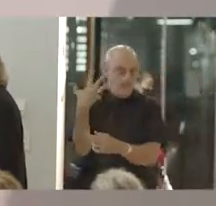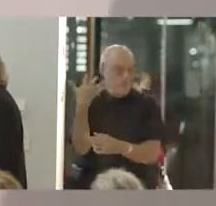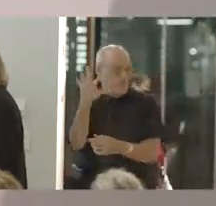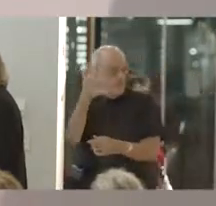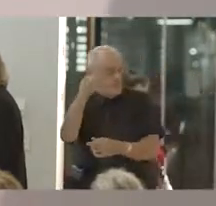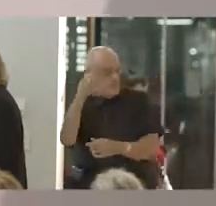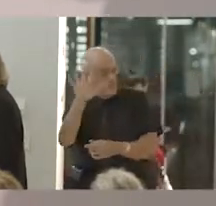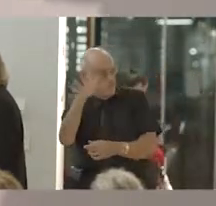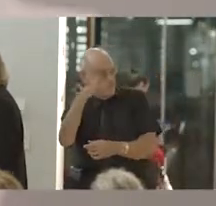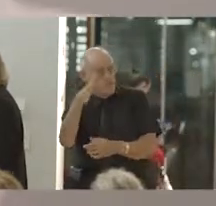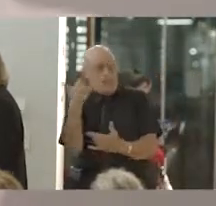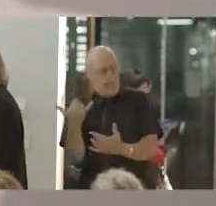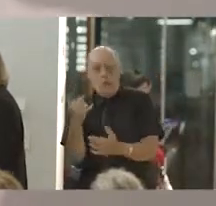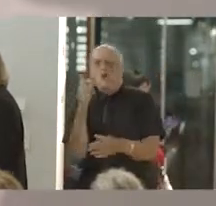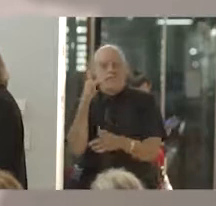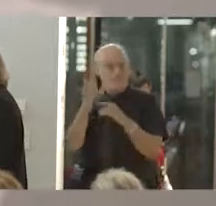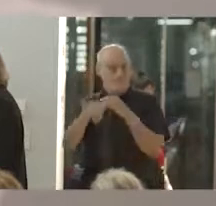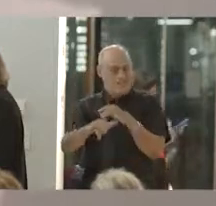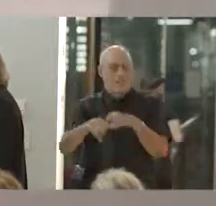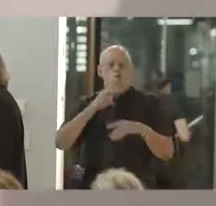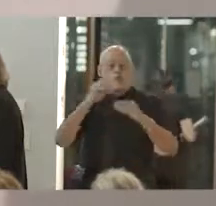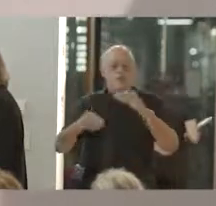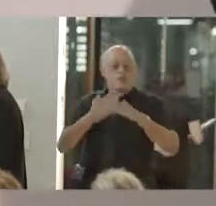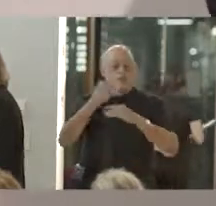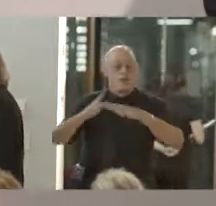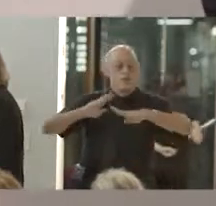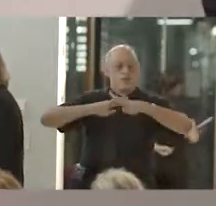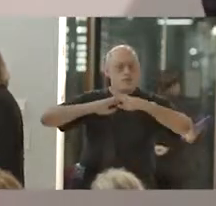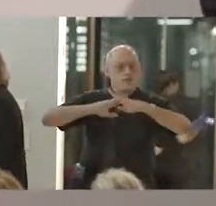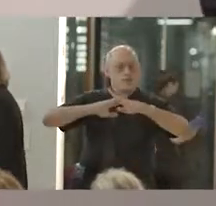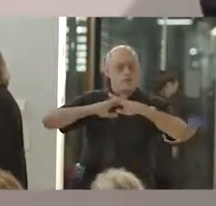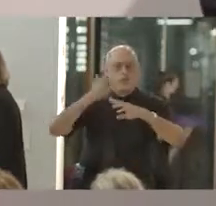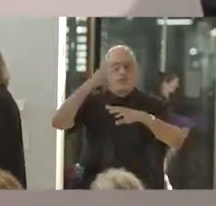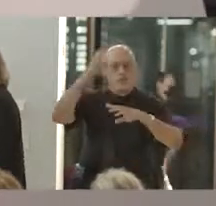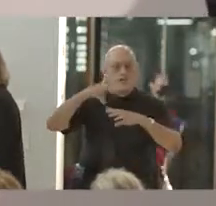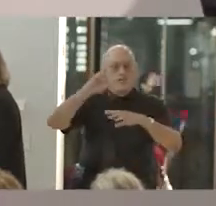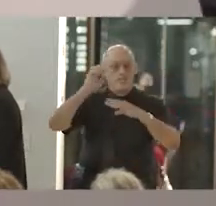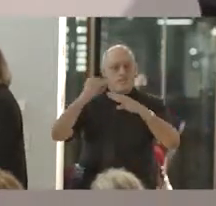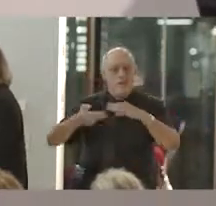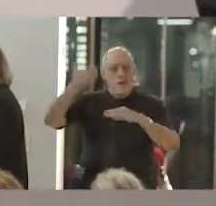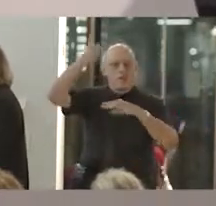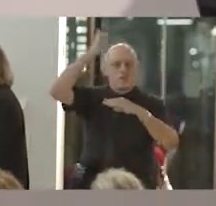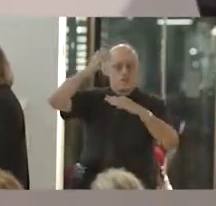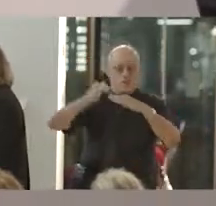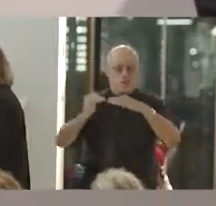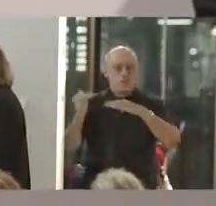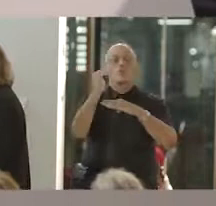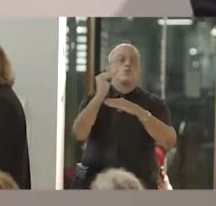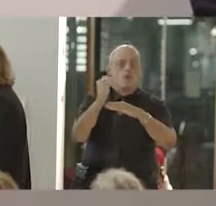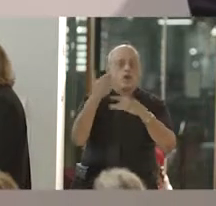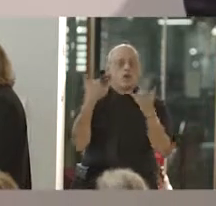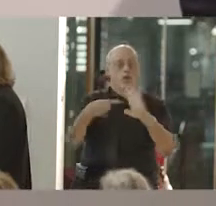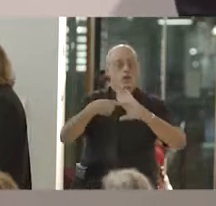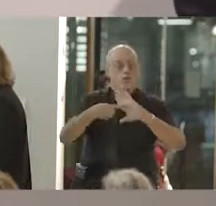so, the flood protection will be about 3.5 feet higher than that as currently modeled. Now, the